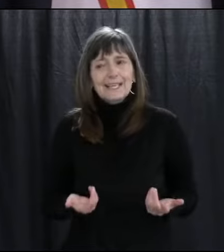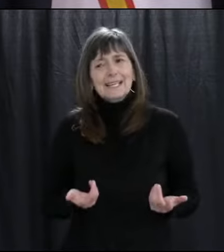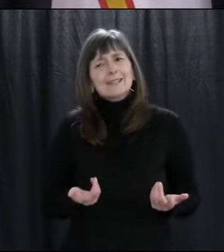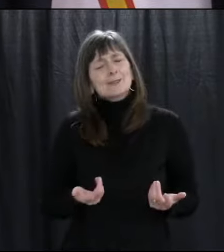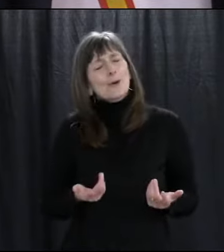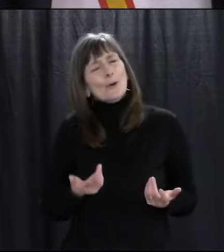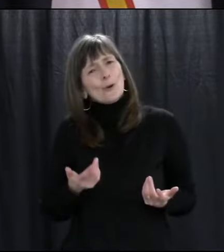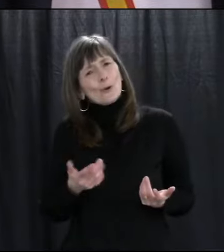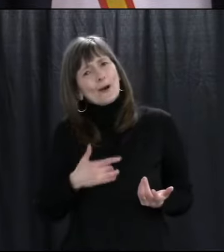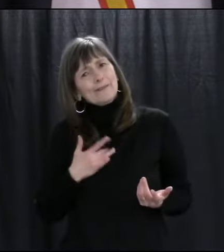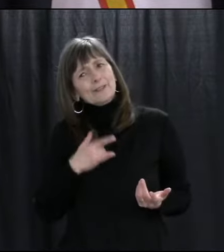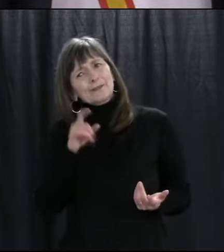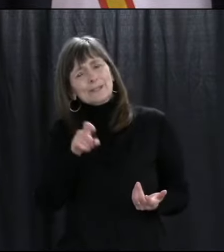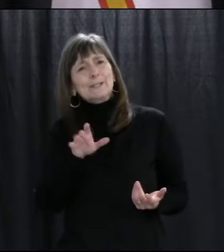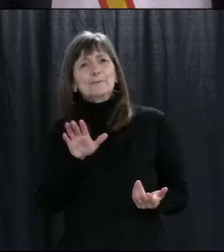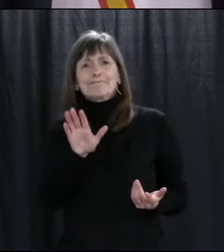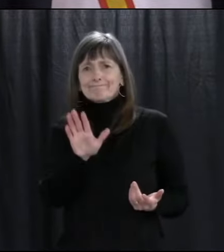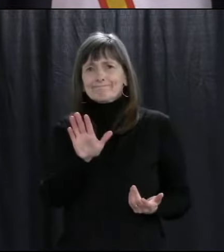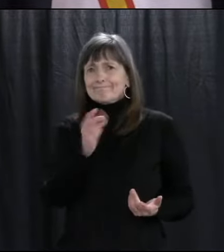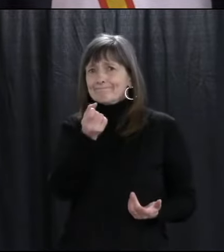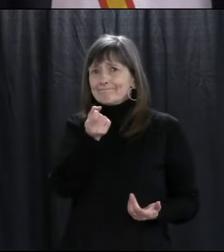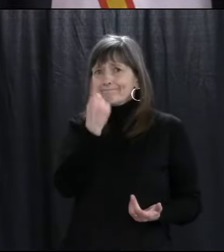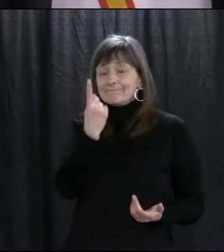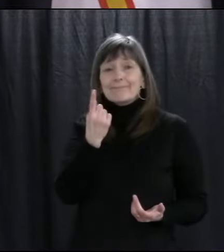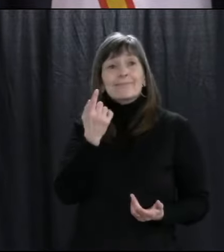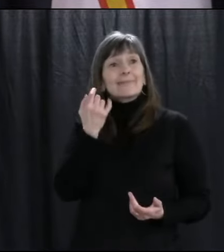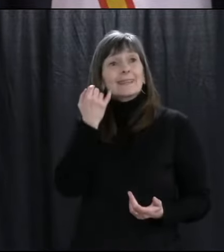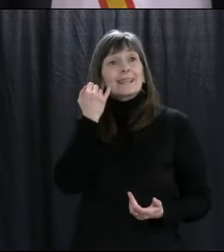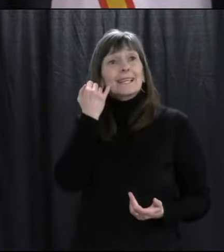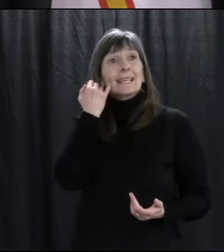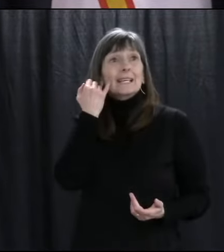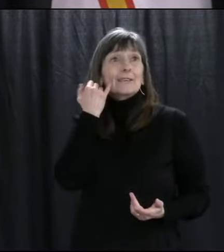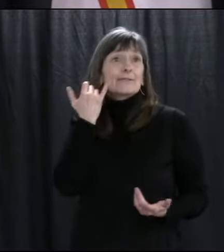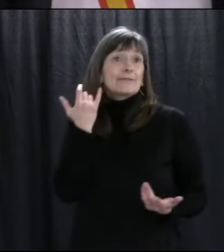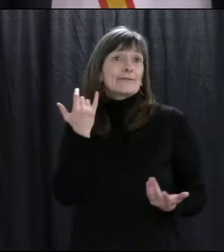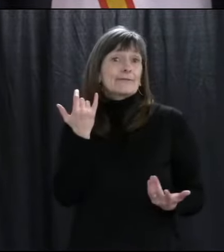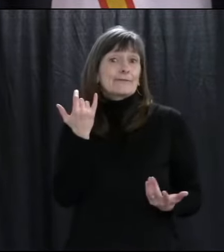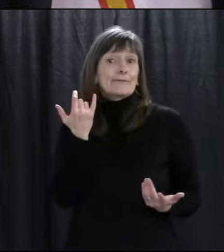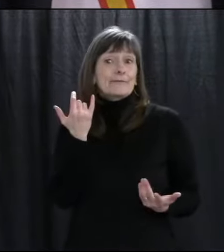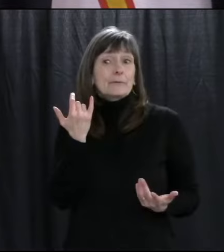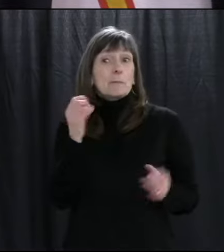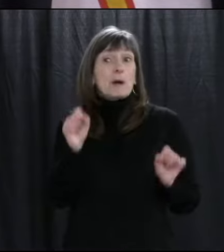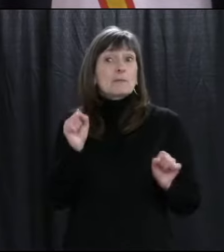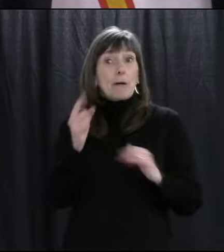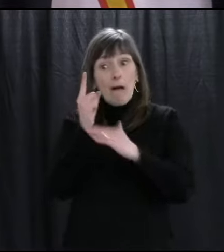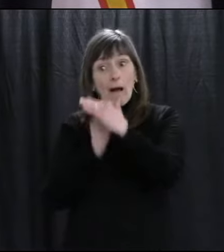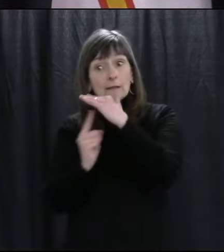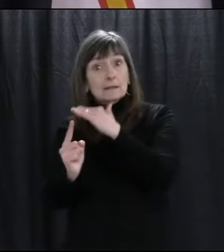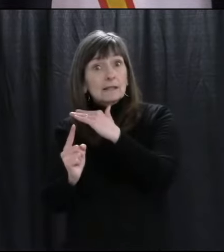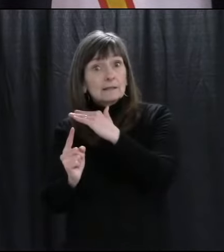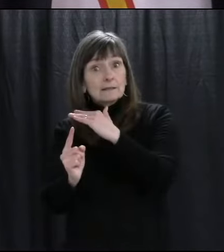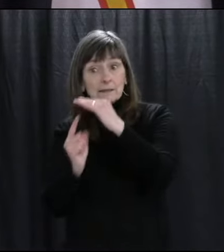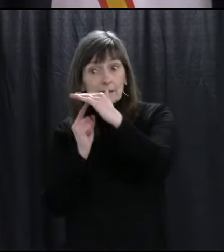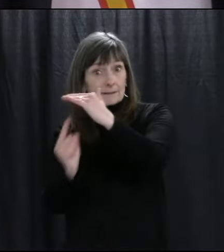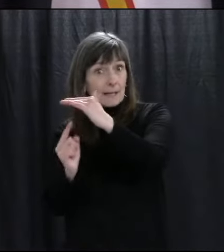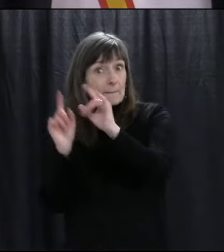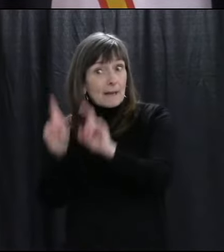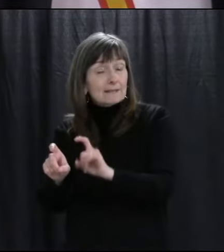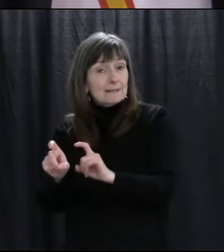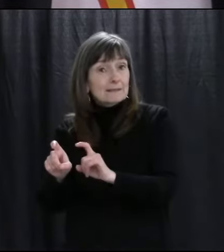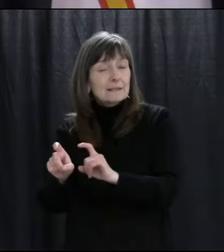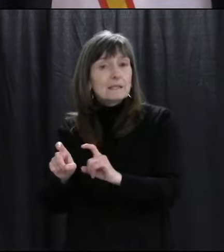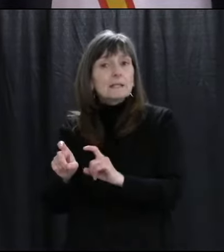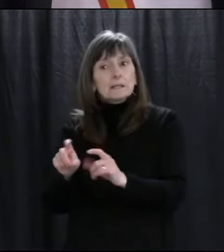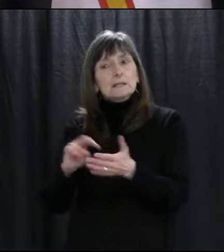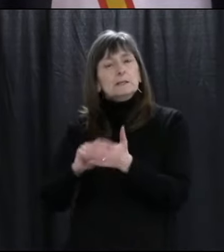need to realize, if there is a chance you might have to isolate yourself, then